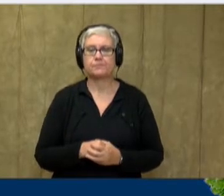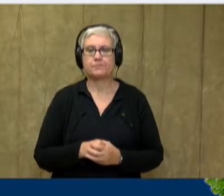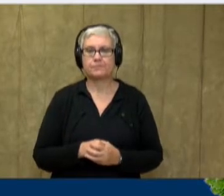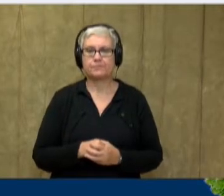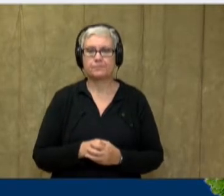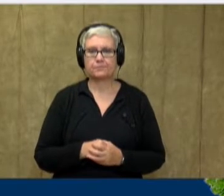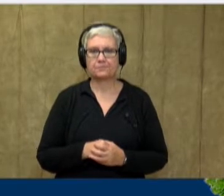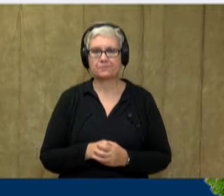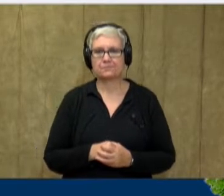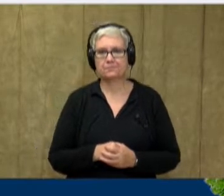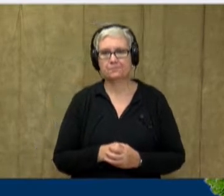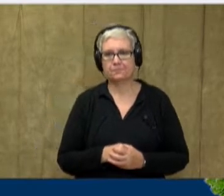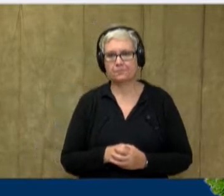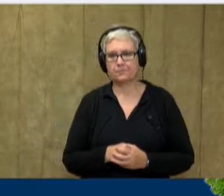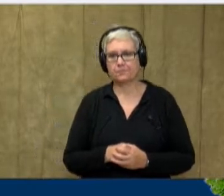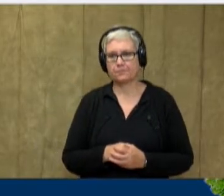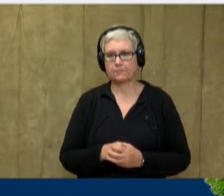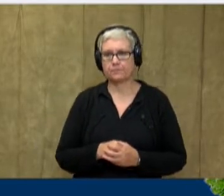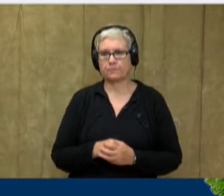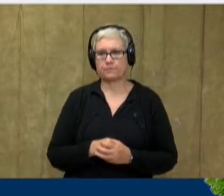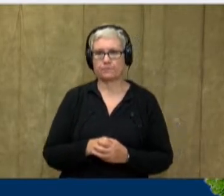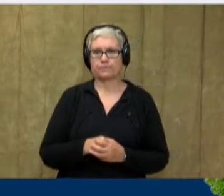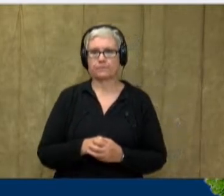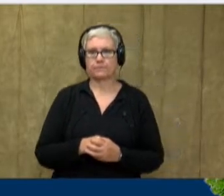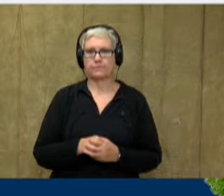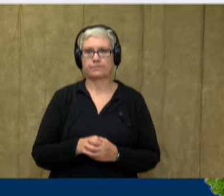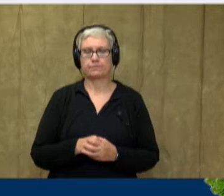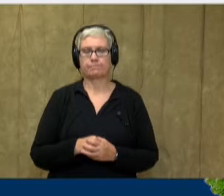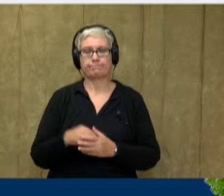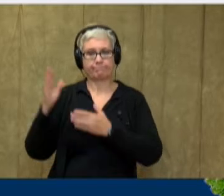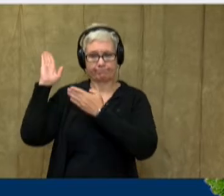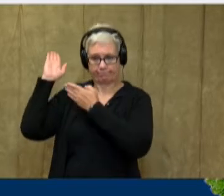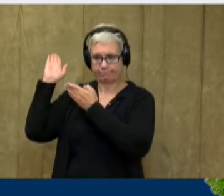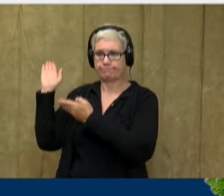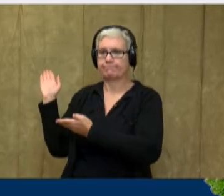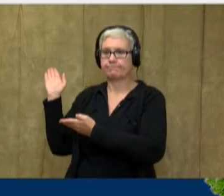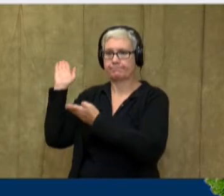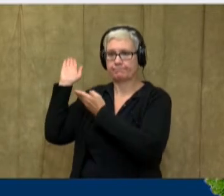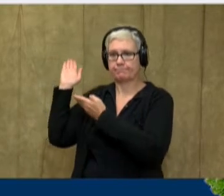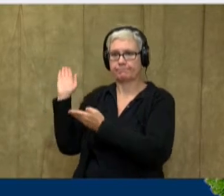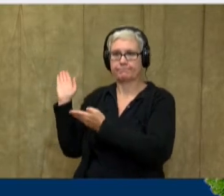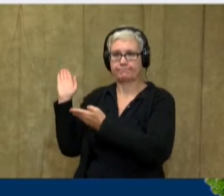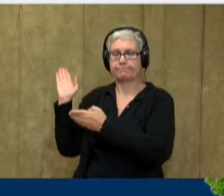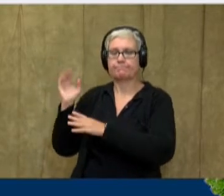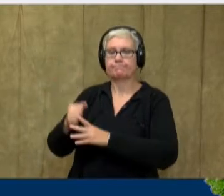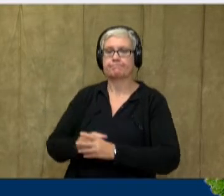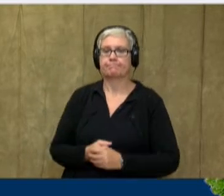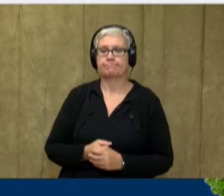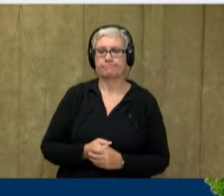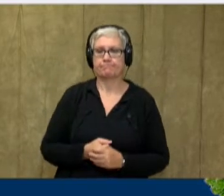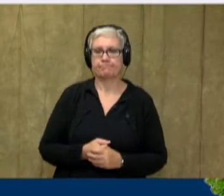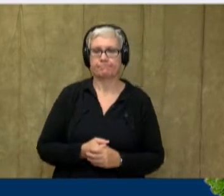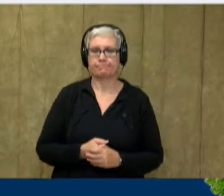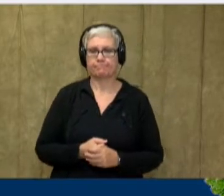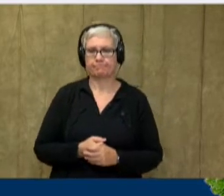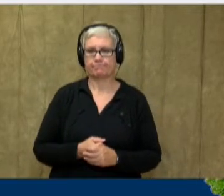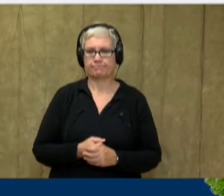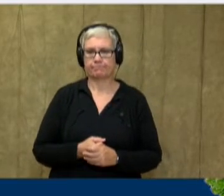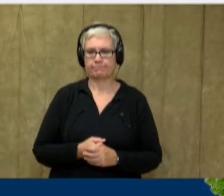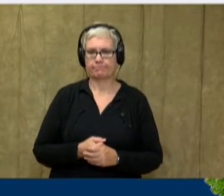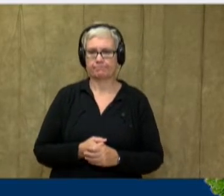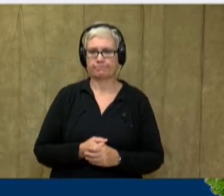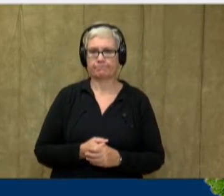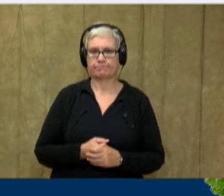detail, commentary, concrete detail, another piece of commentary, the counter argument, and